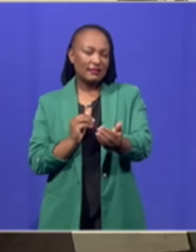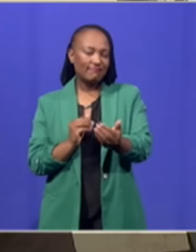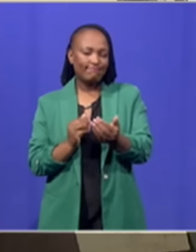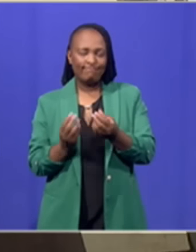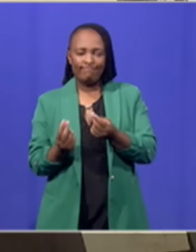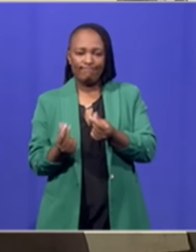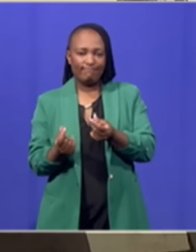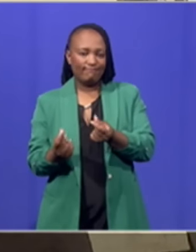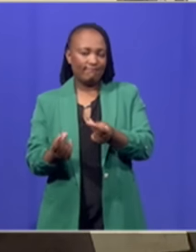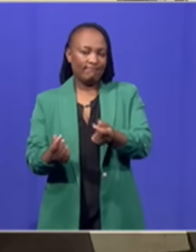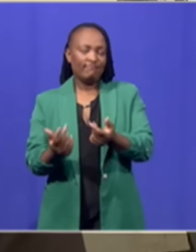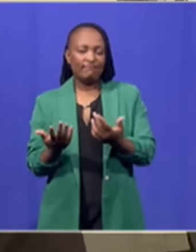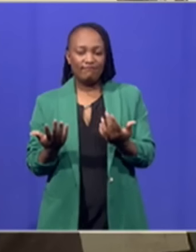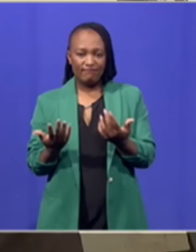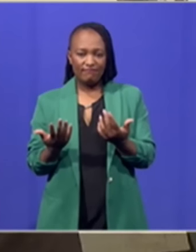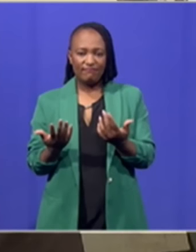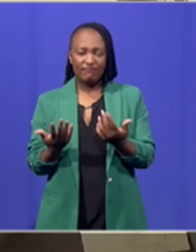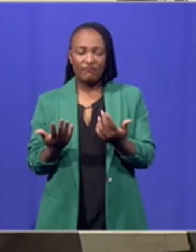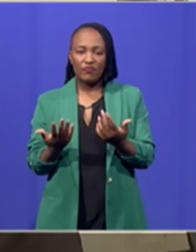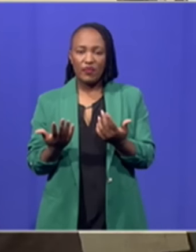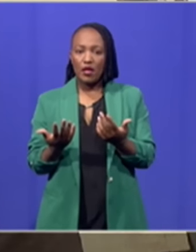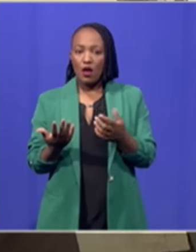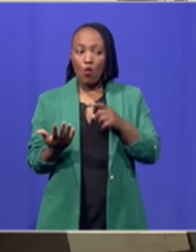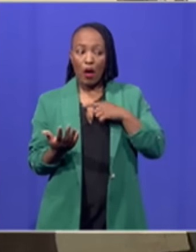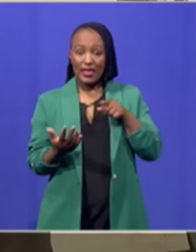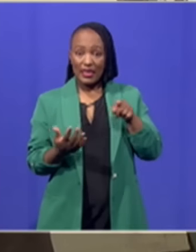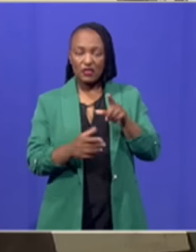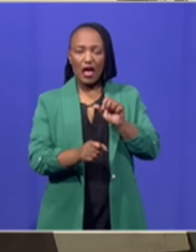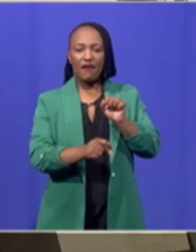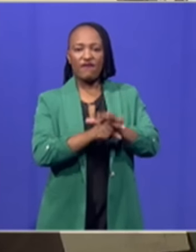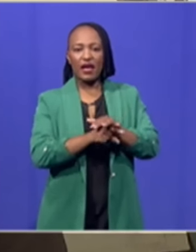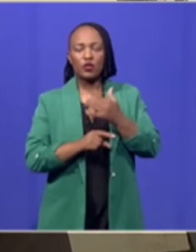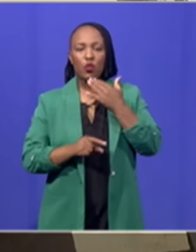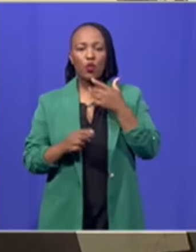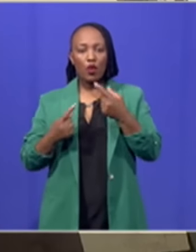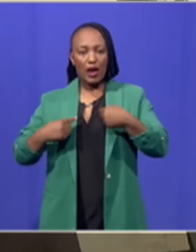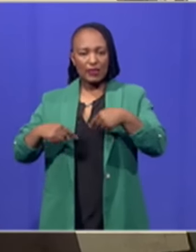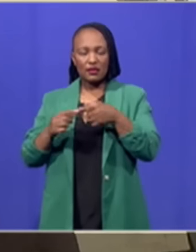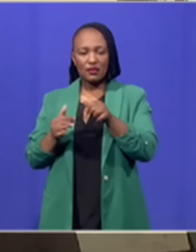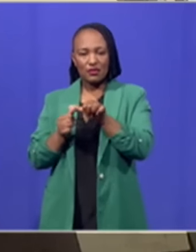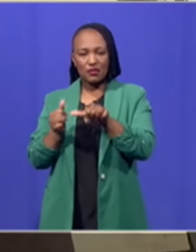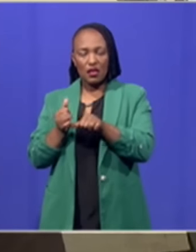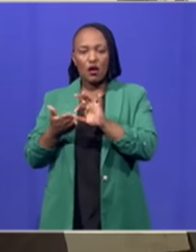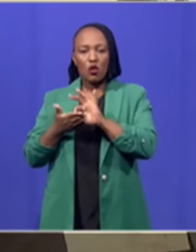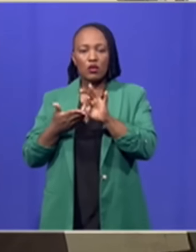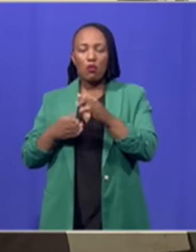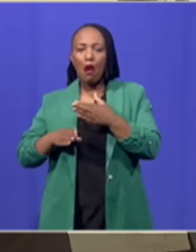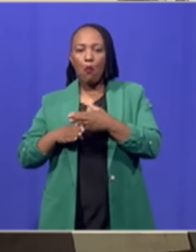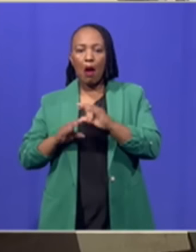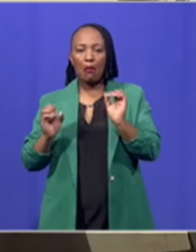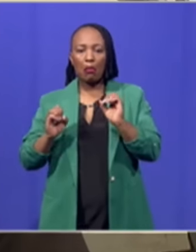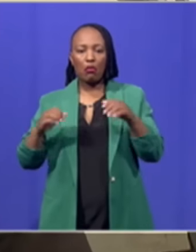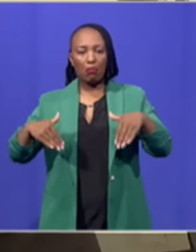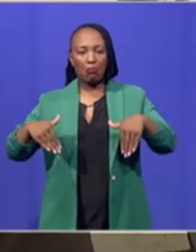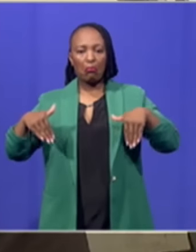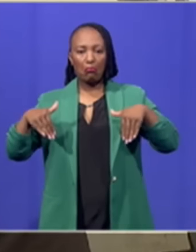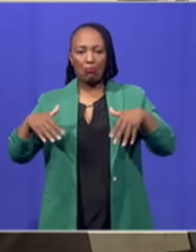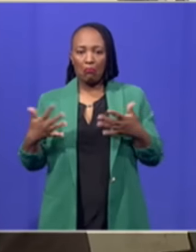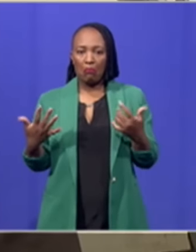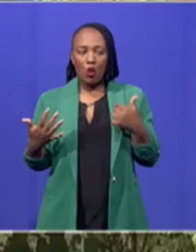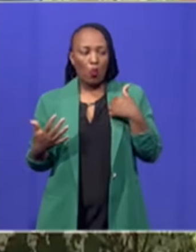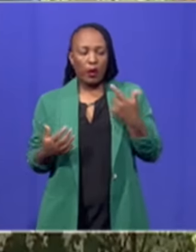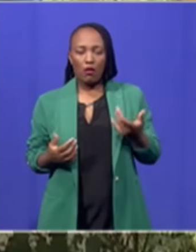pelenyana hobane jwale e qhaphalletsa rona haholo di subcontractor, because ha re eme re sena mosebetsi o go etsang ha ona